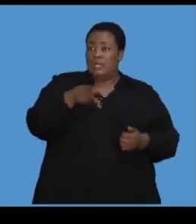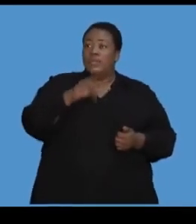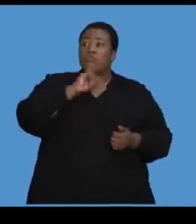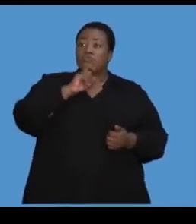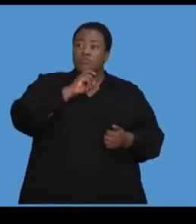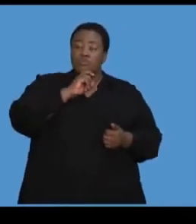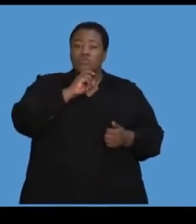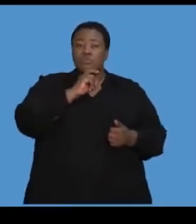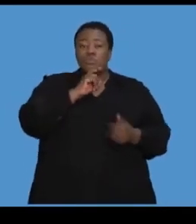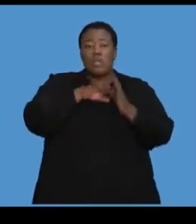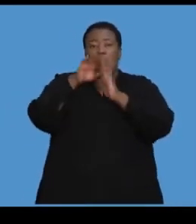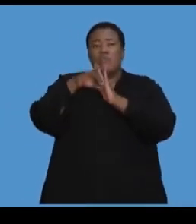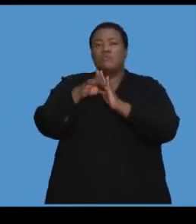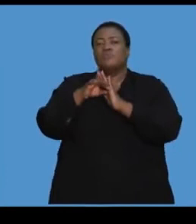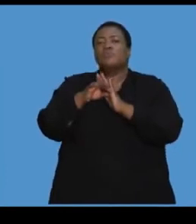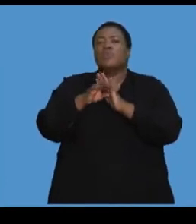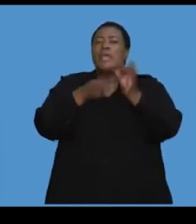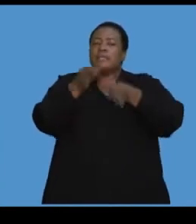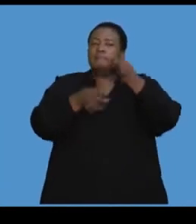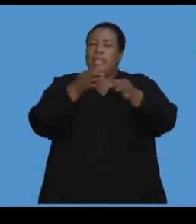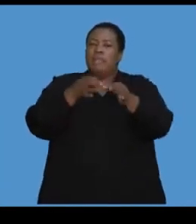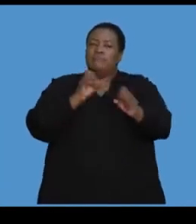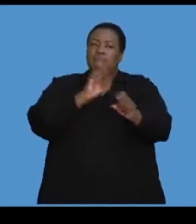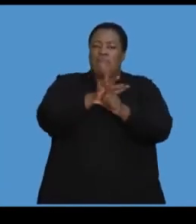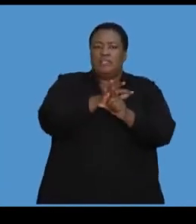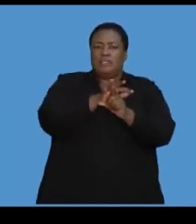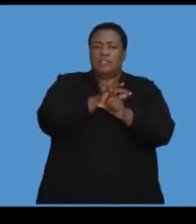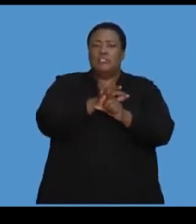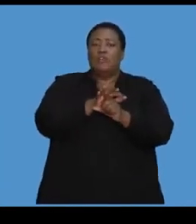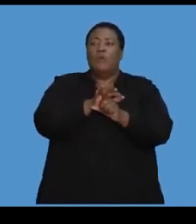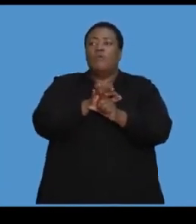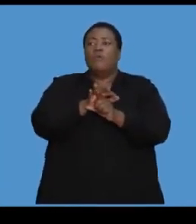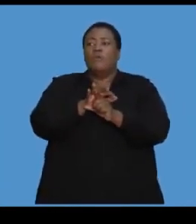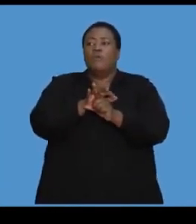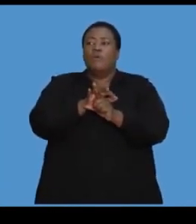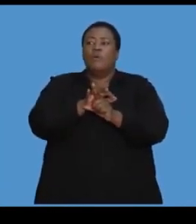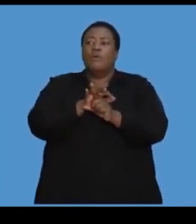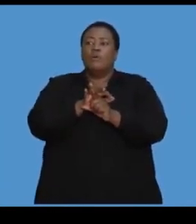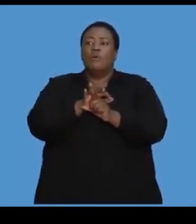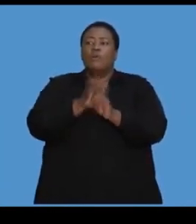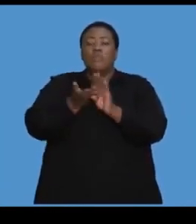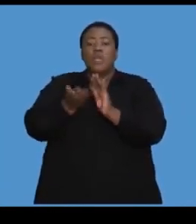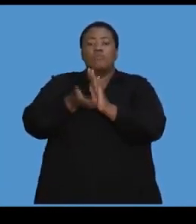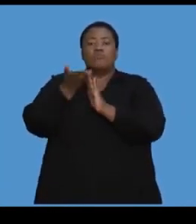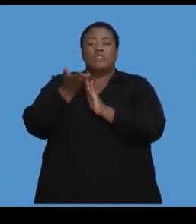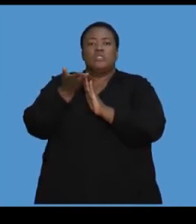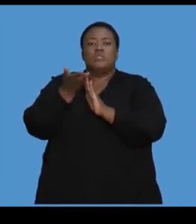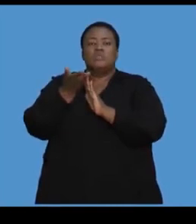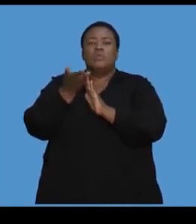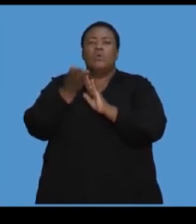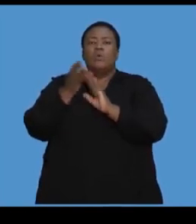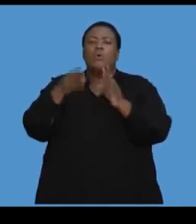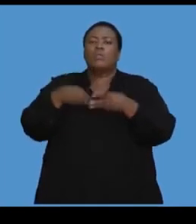question again. It said, use the graph below to explain the impact of an increase in exports to China on the value